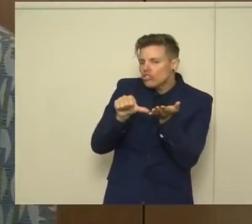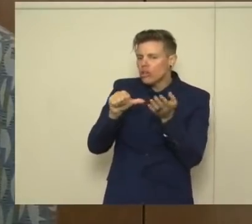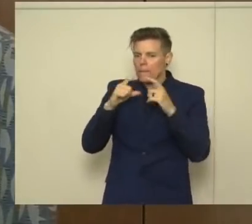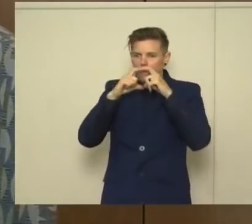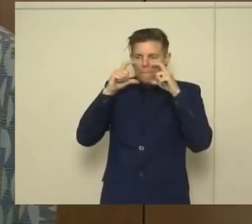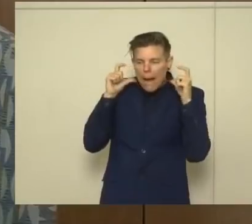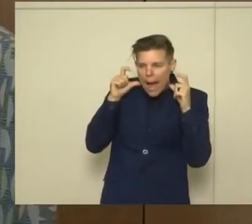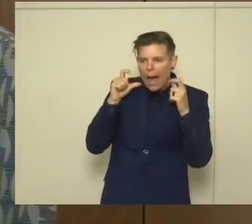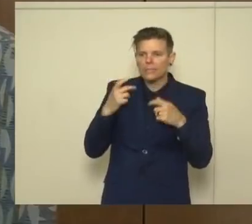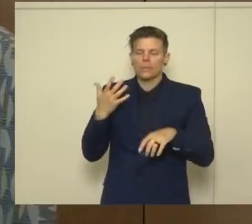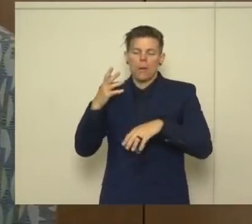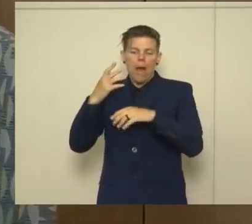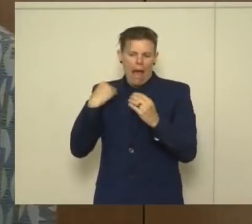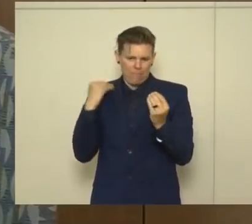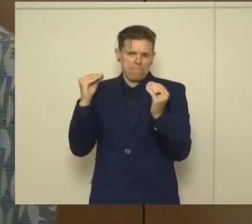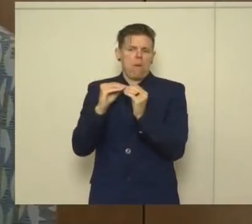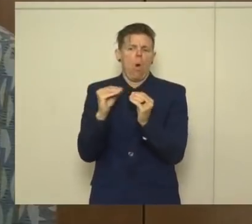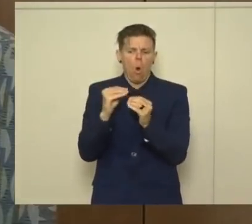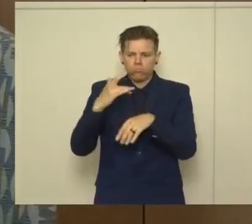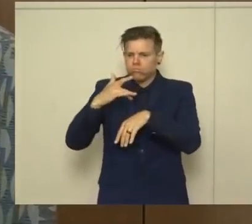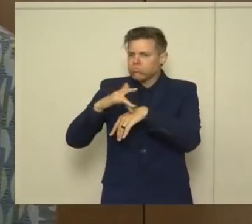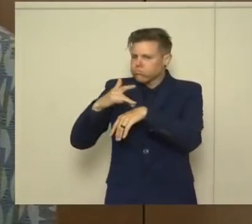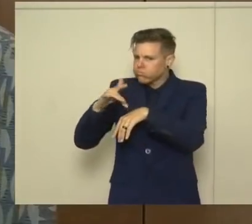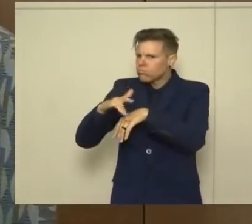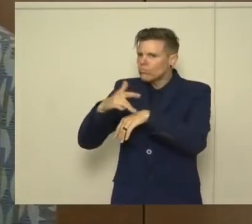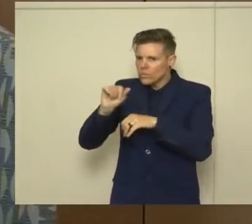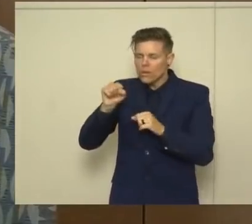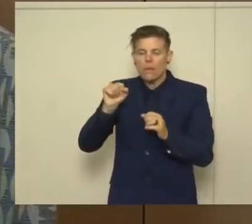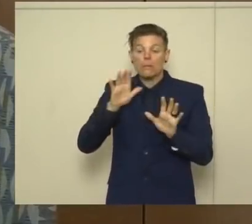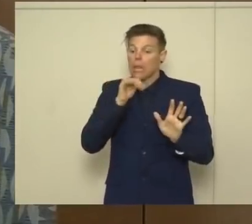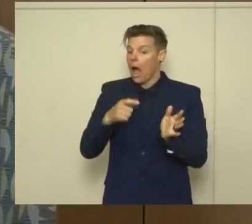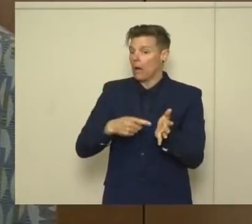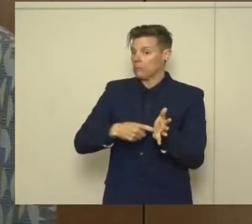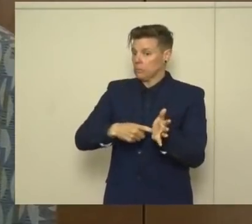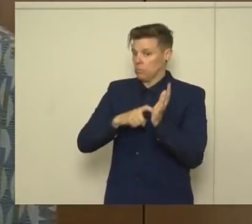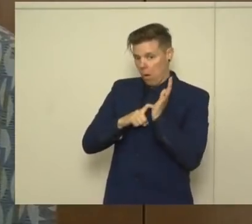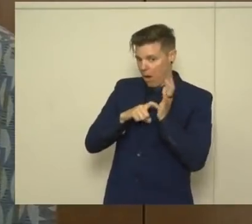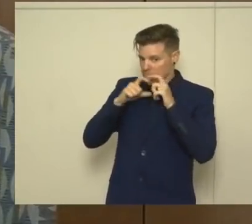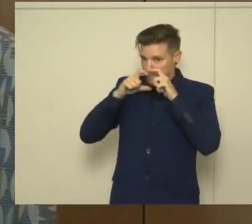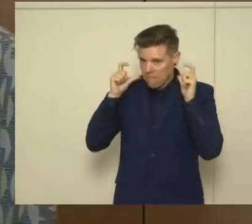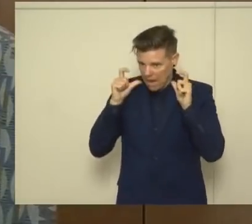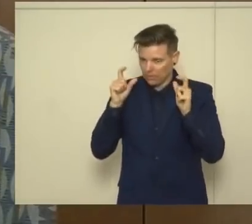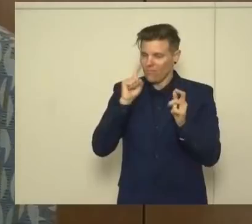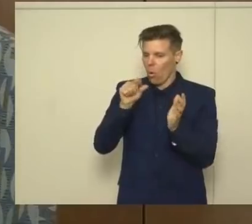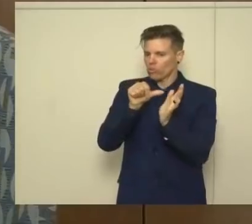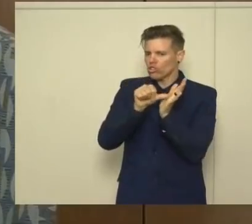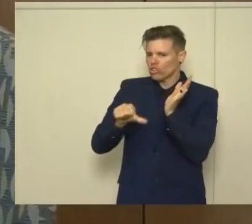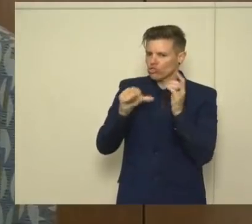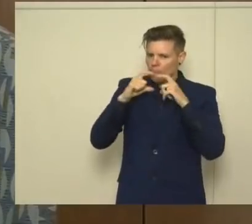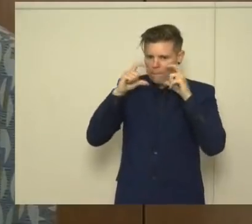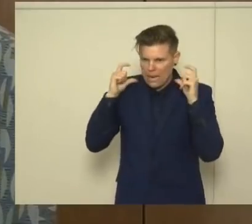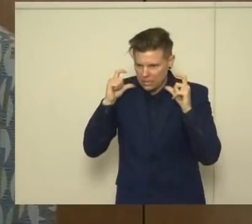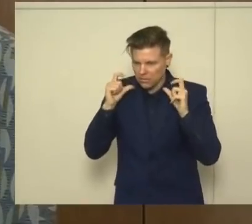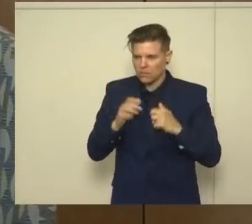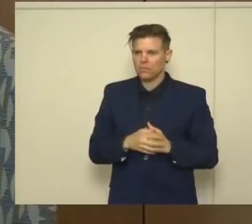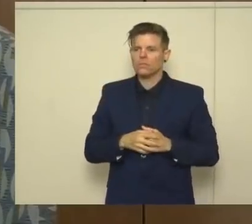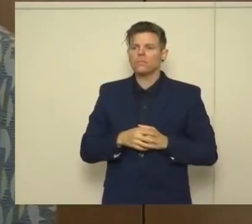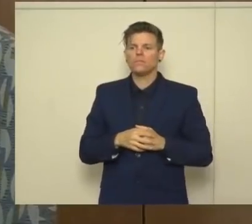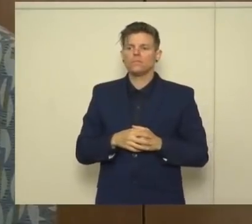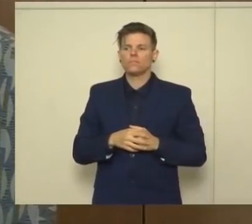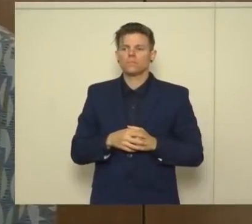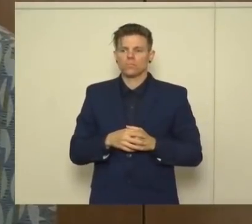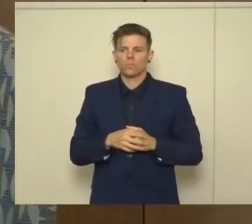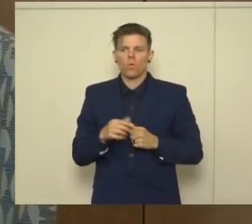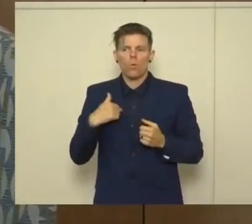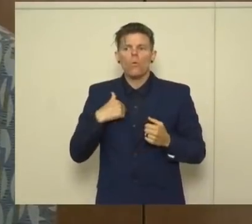for educators. We're not requiring that students wear those, although you're seeing that there's lots of folks that are advertising to families that